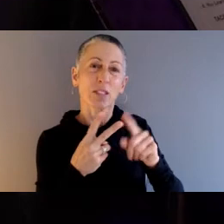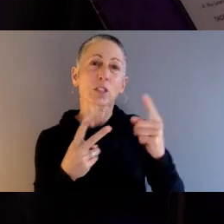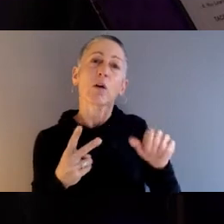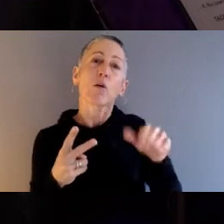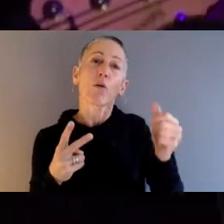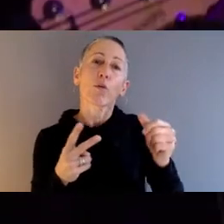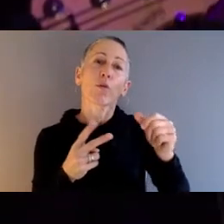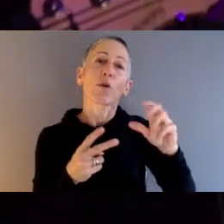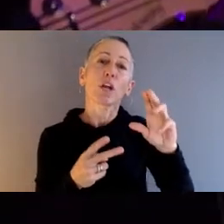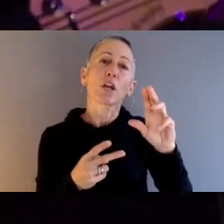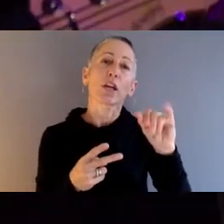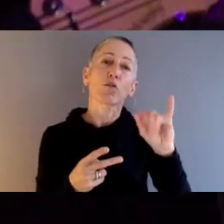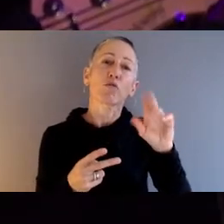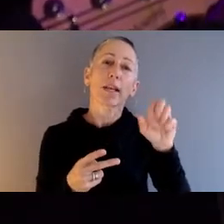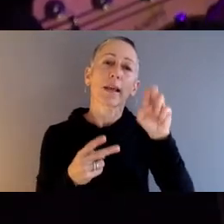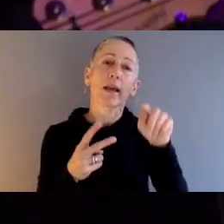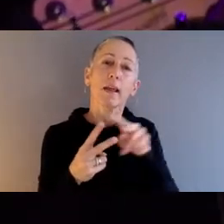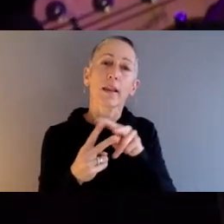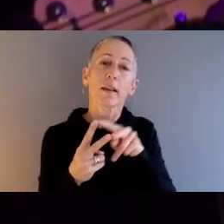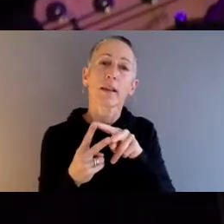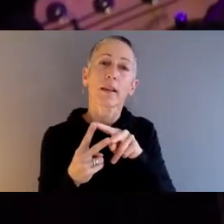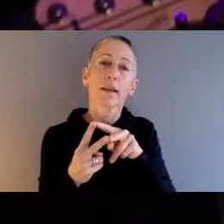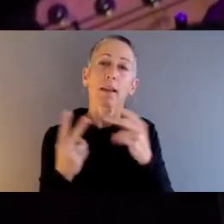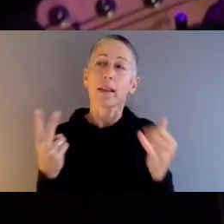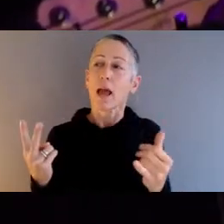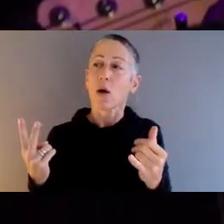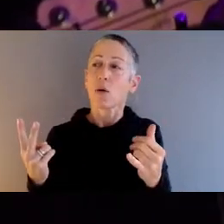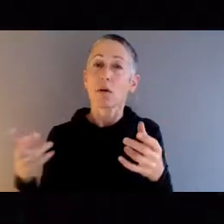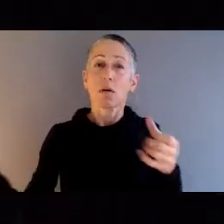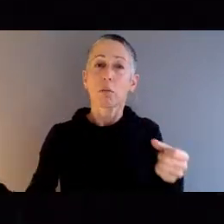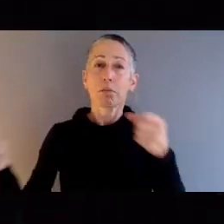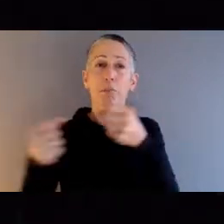shared heritage. And now they're writing a musical together.